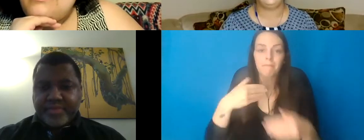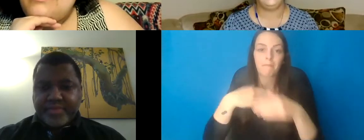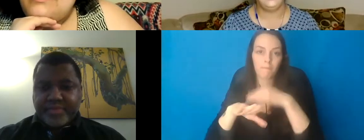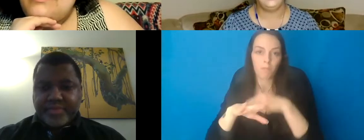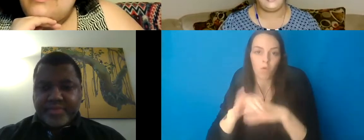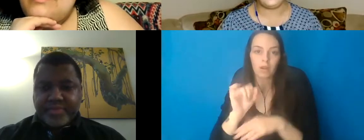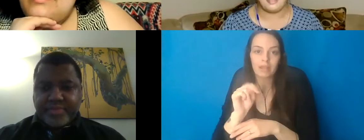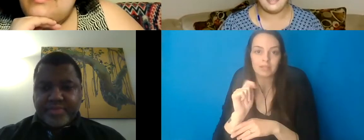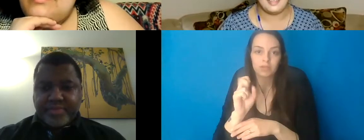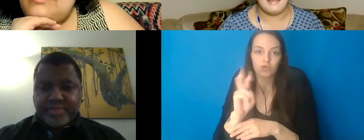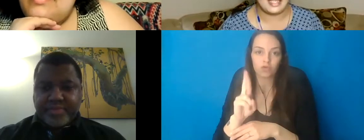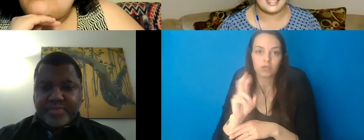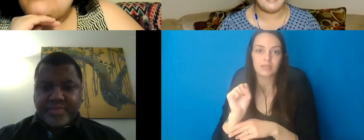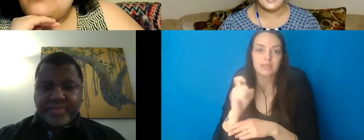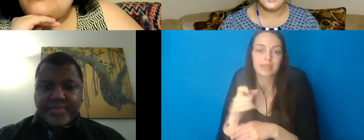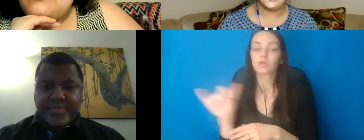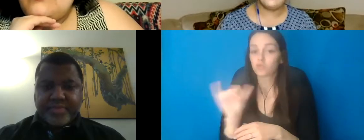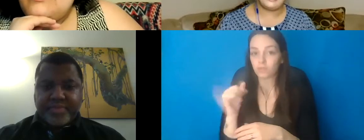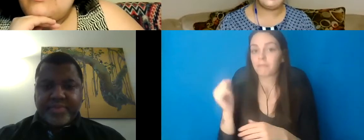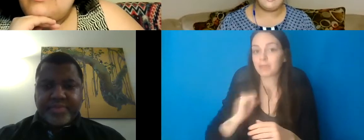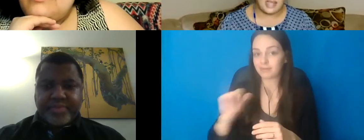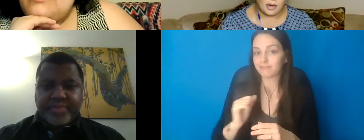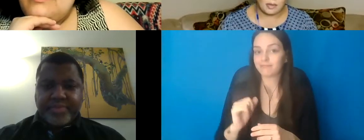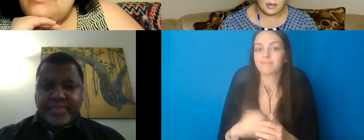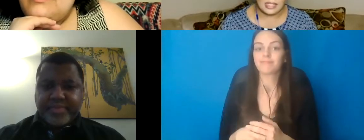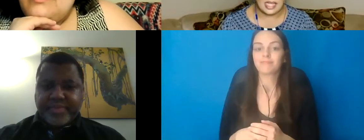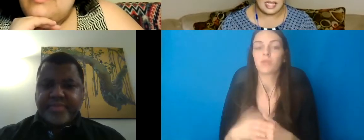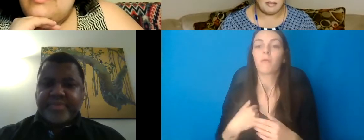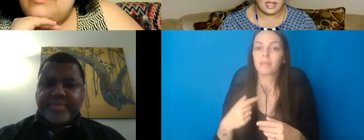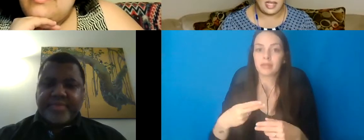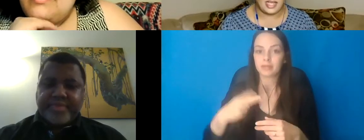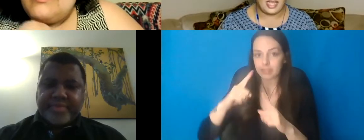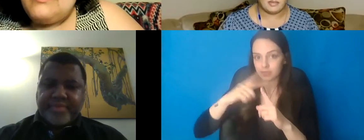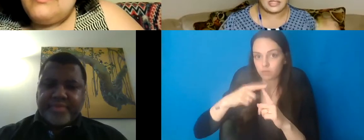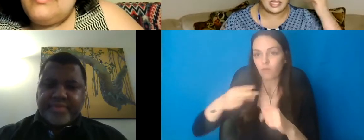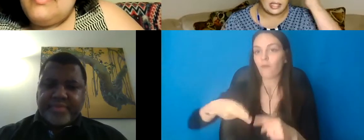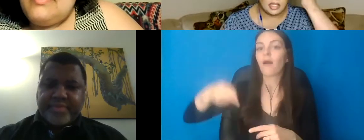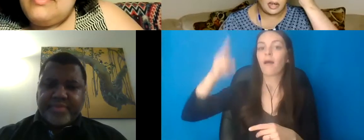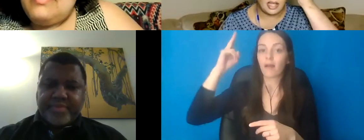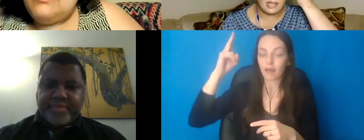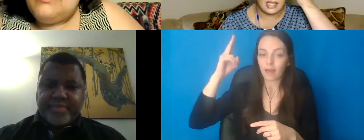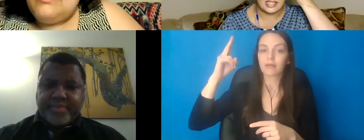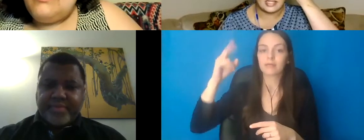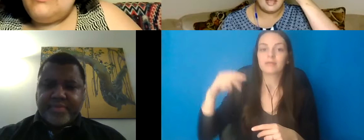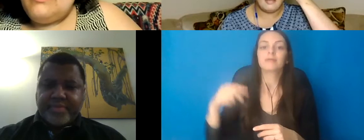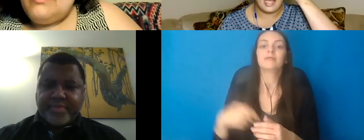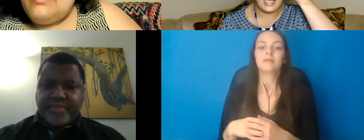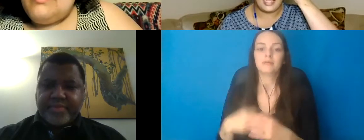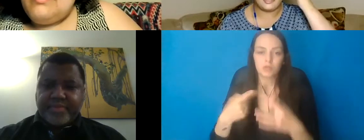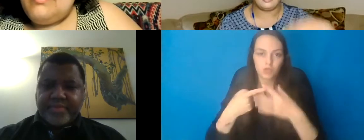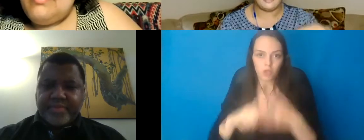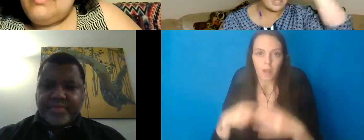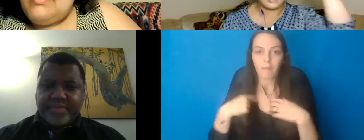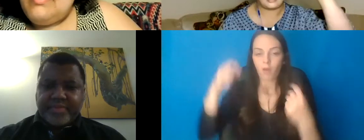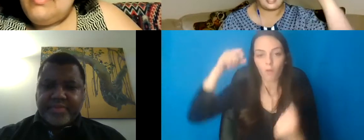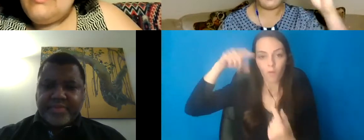high estrogen level in my system. So when I started my hormones, I almost had a seizure because my estrogen